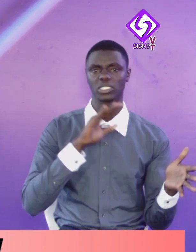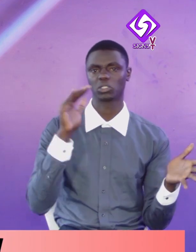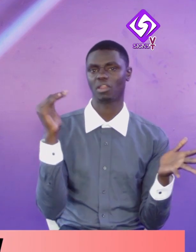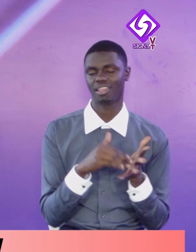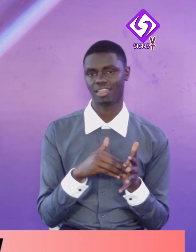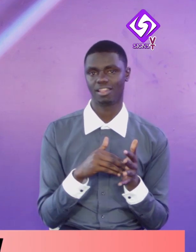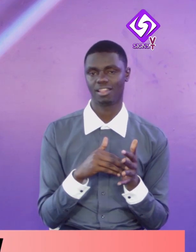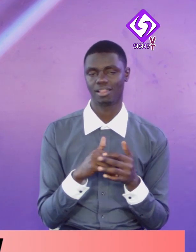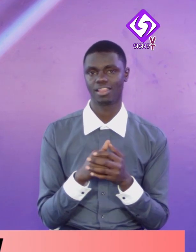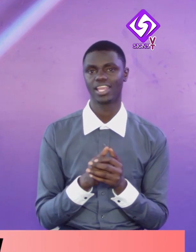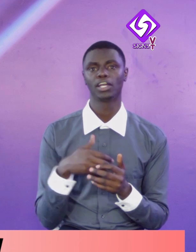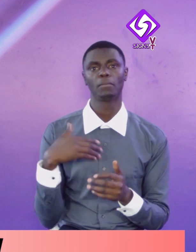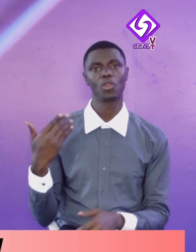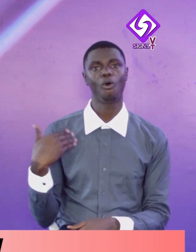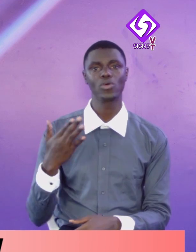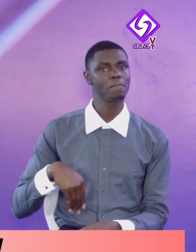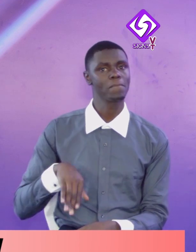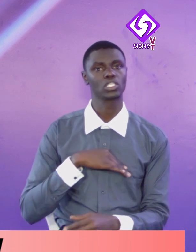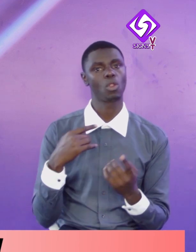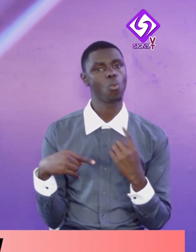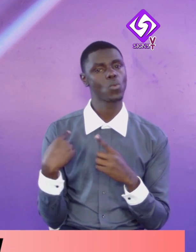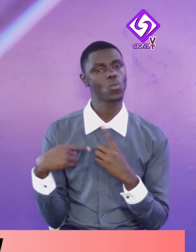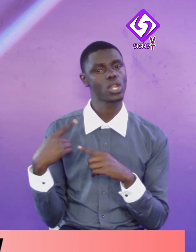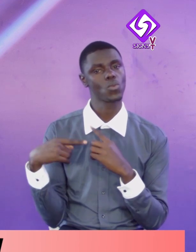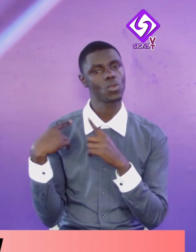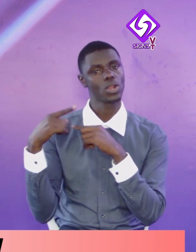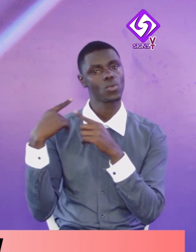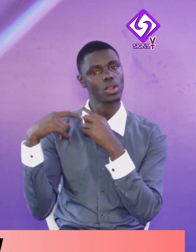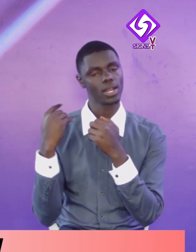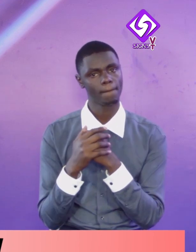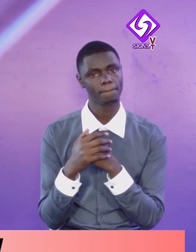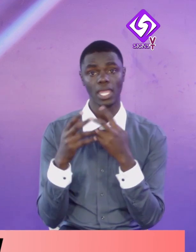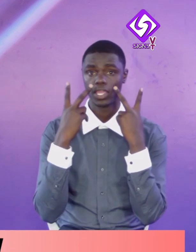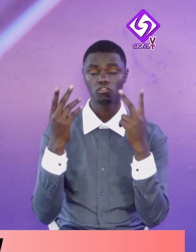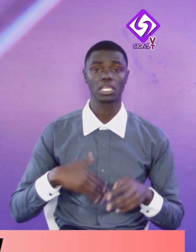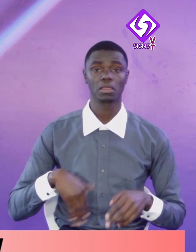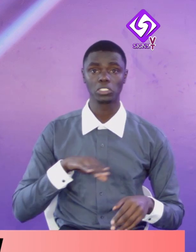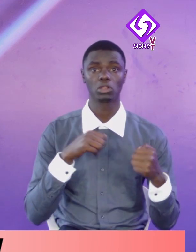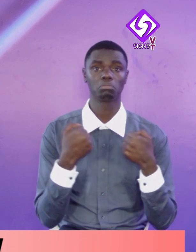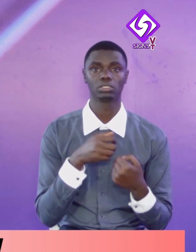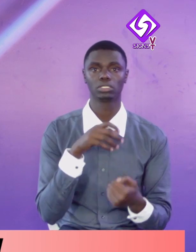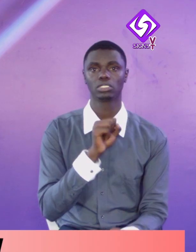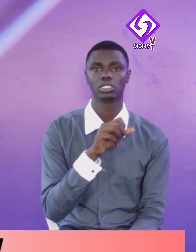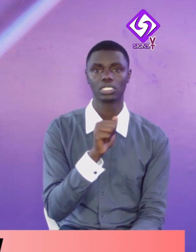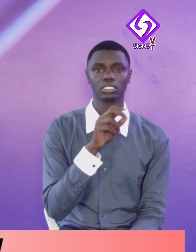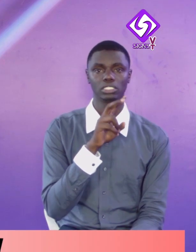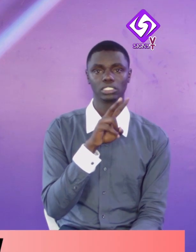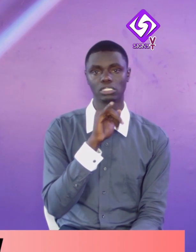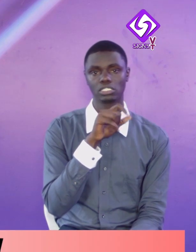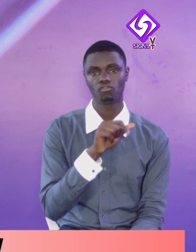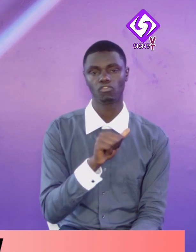it has been always Barcelona winning. And when you see Barcelona playing against Sevilla, they were winning